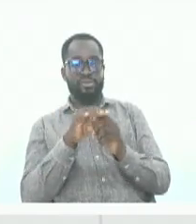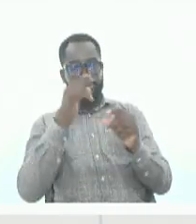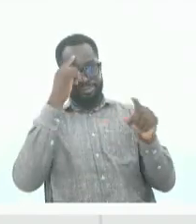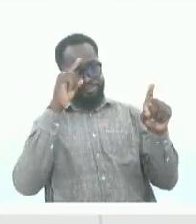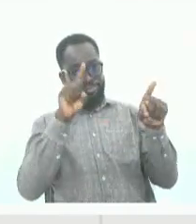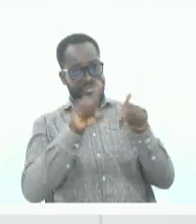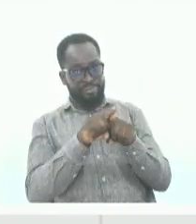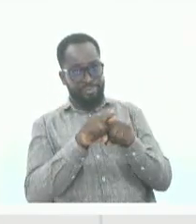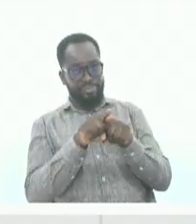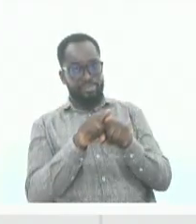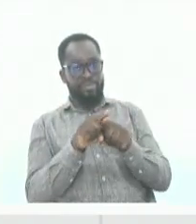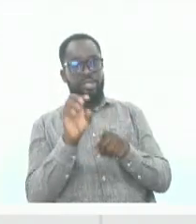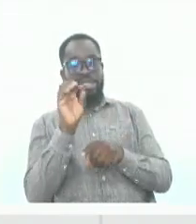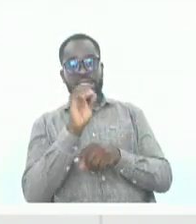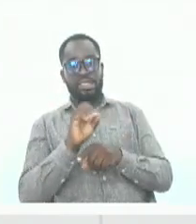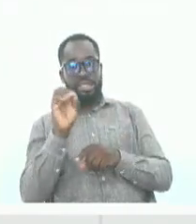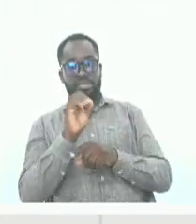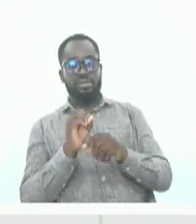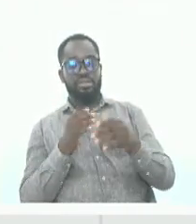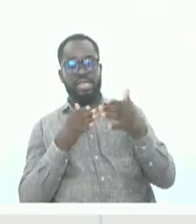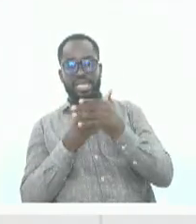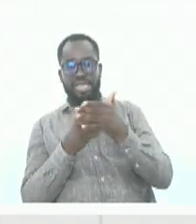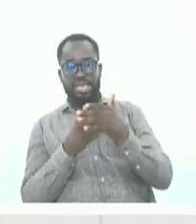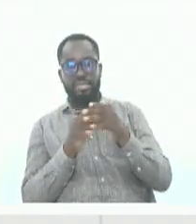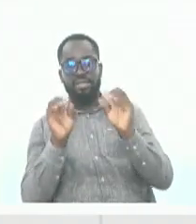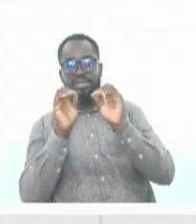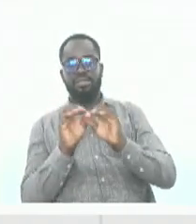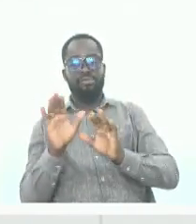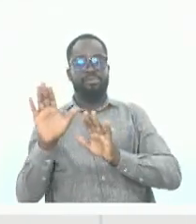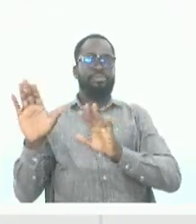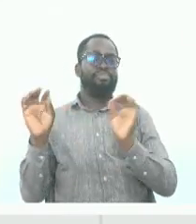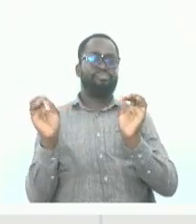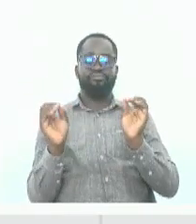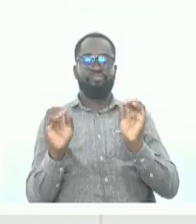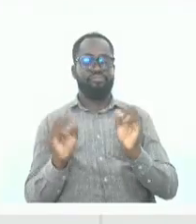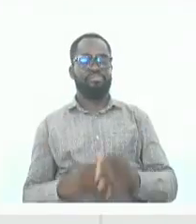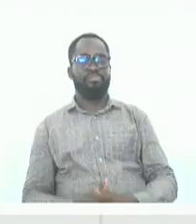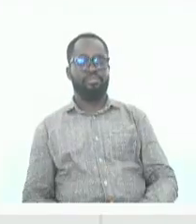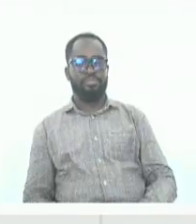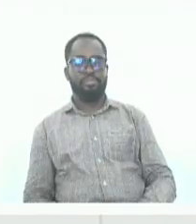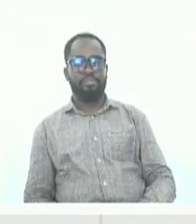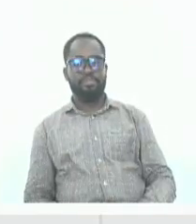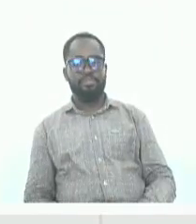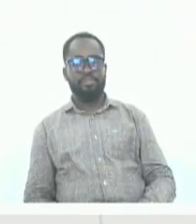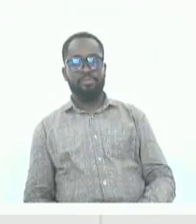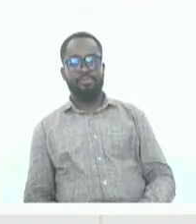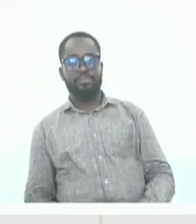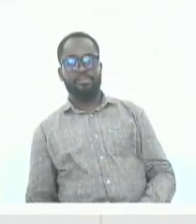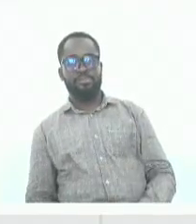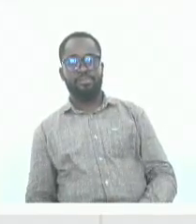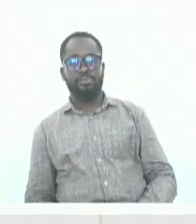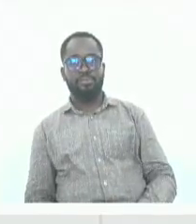motion. We have 0 against and 0 abstentions.